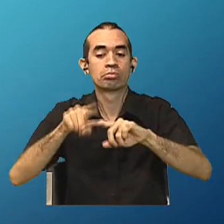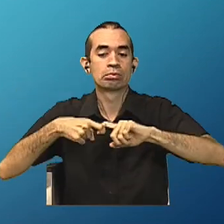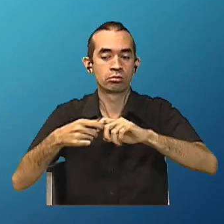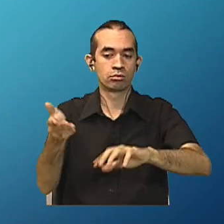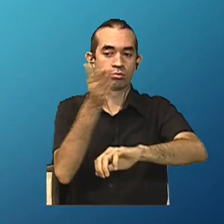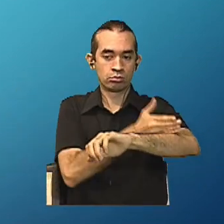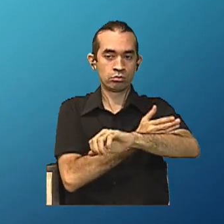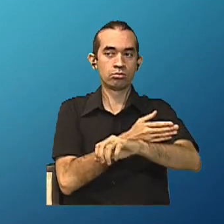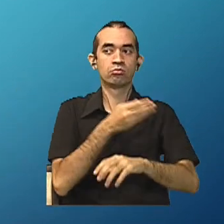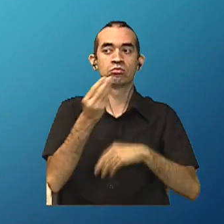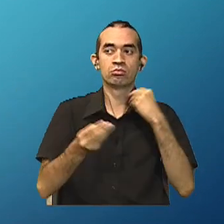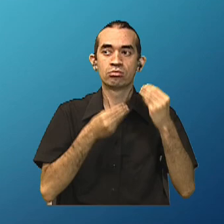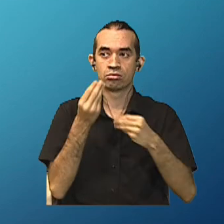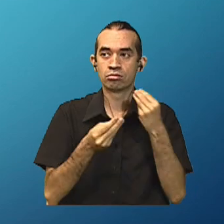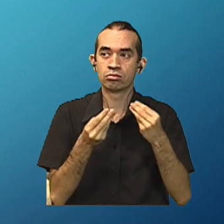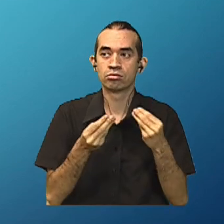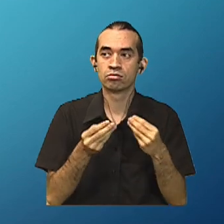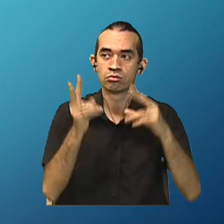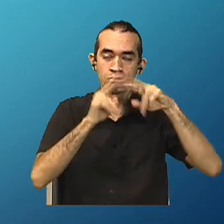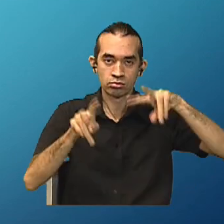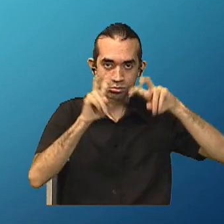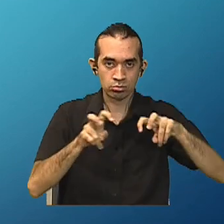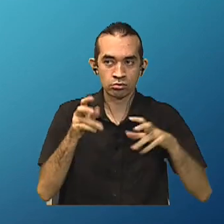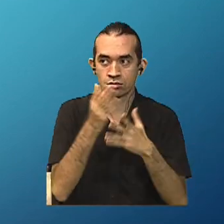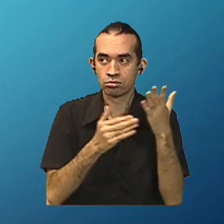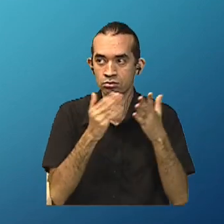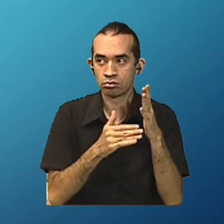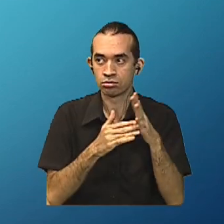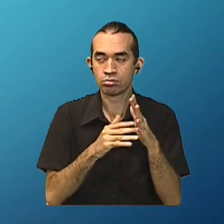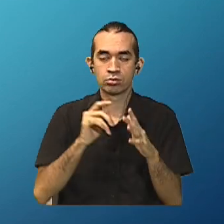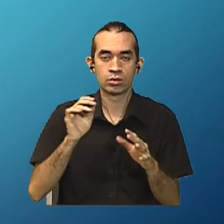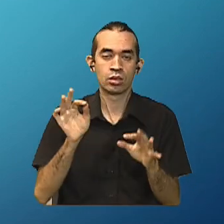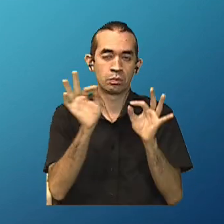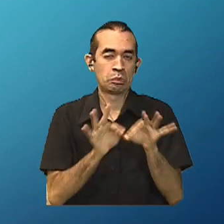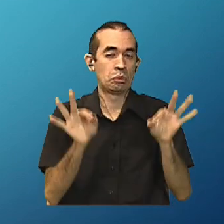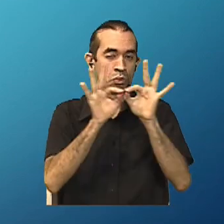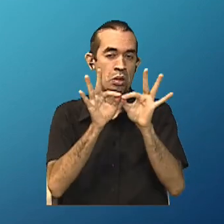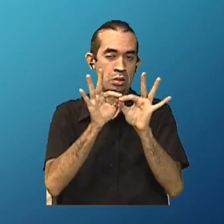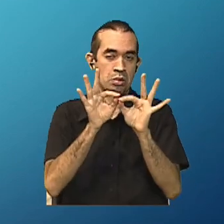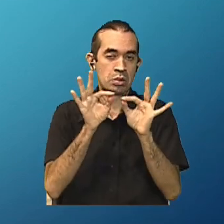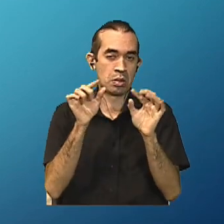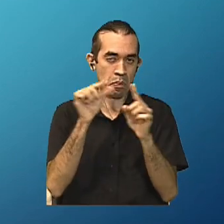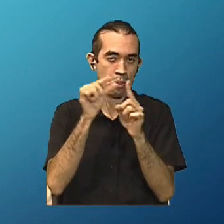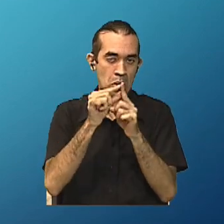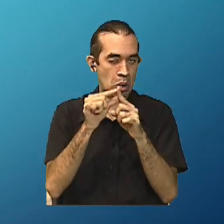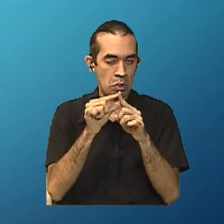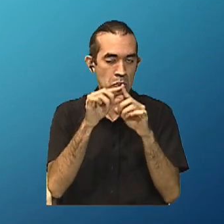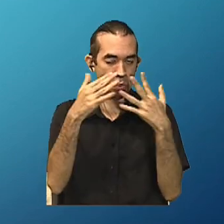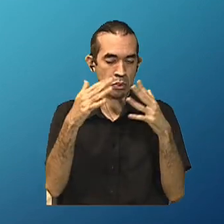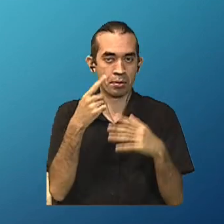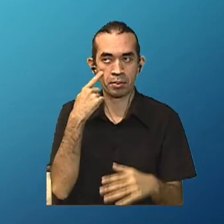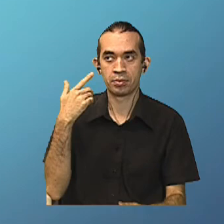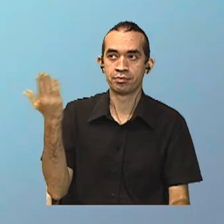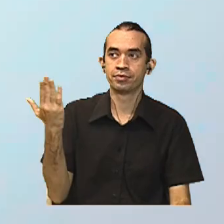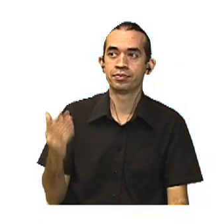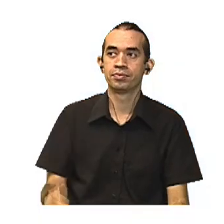before that, we are going to review some of key vocabulary. Okay, so here you have.